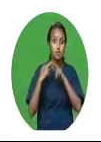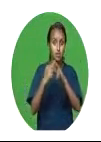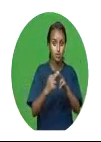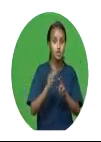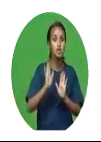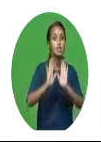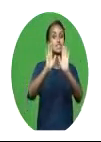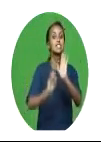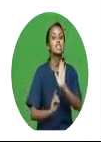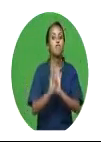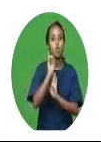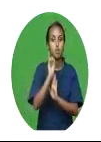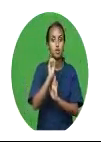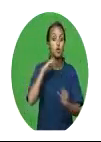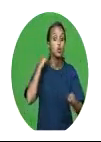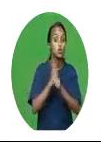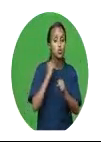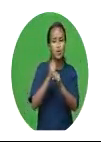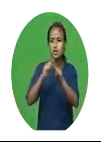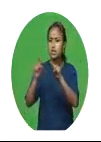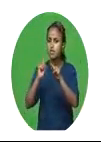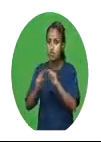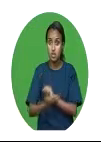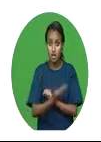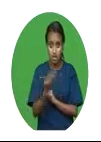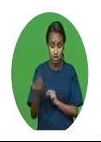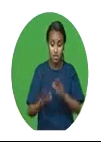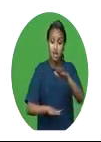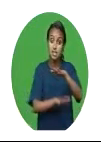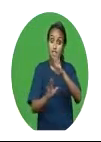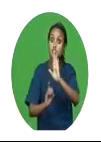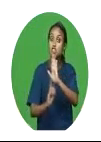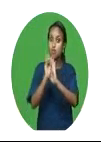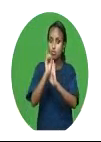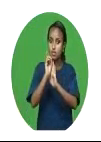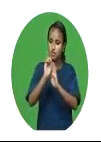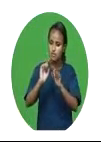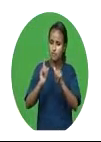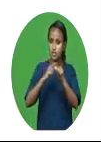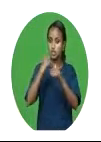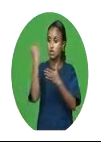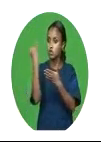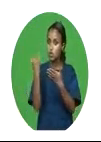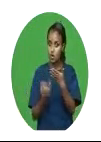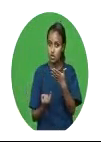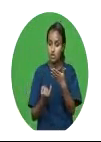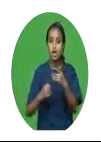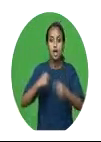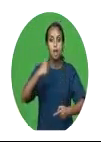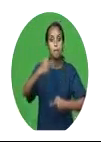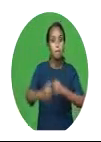its development. To make different items, a surface development is first drawn as a